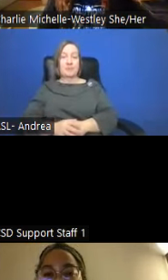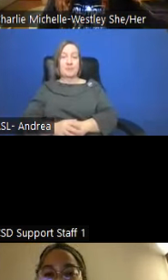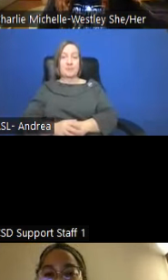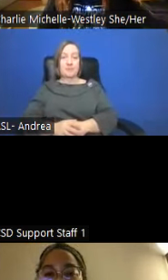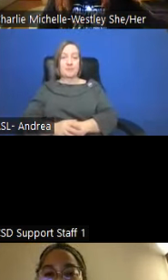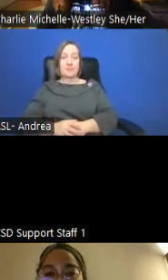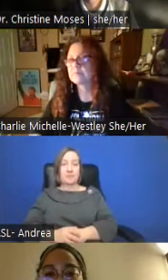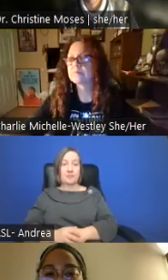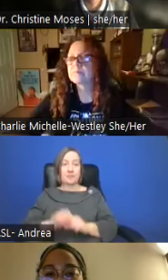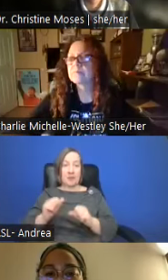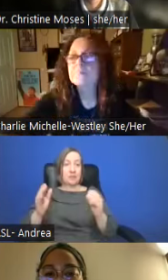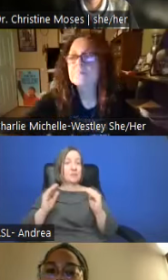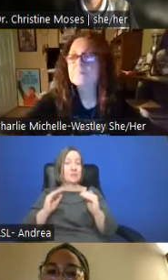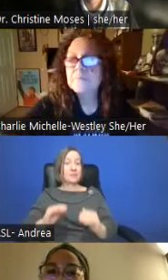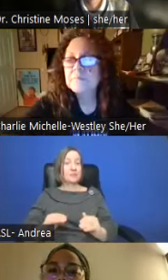Can we move on?